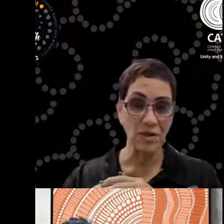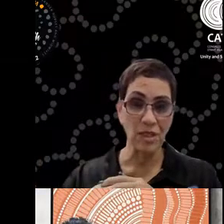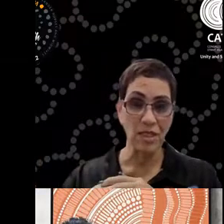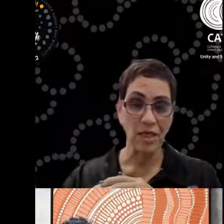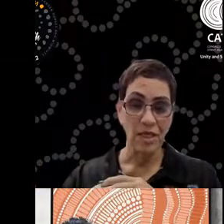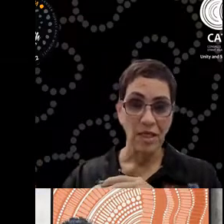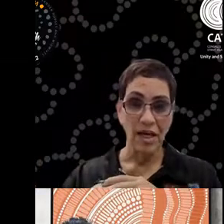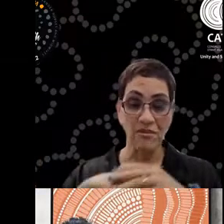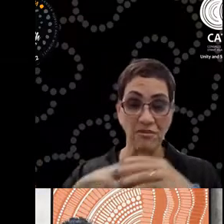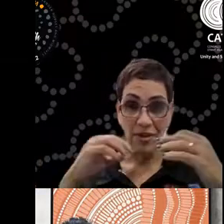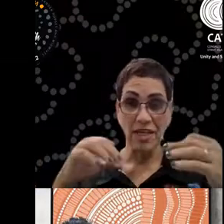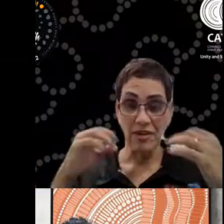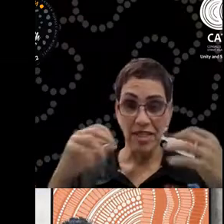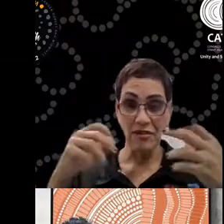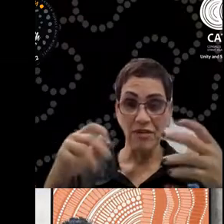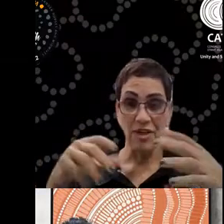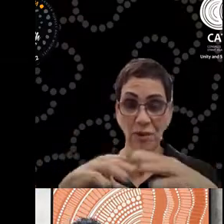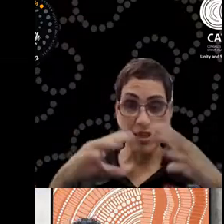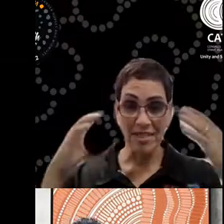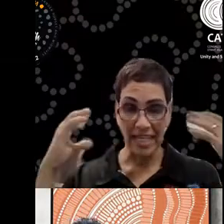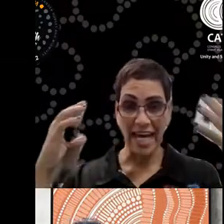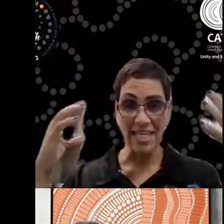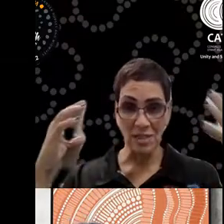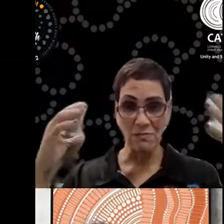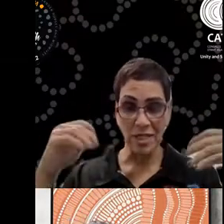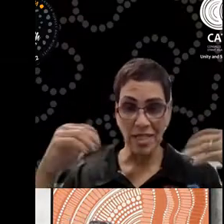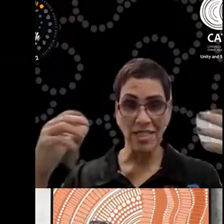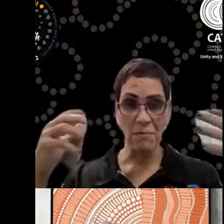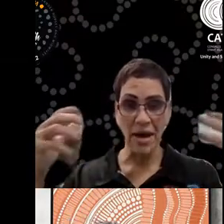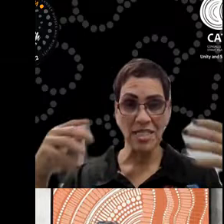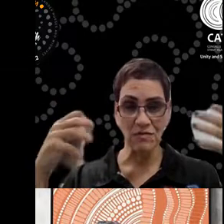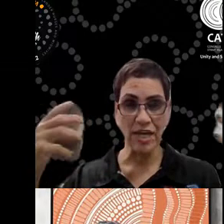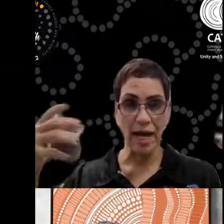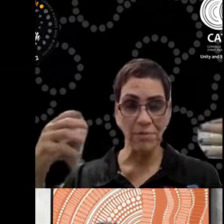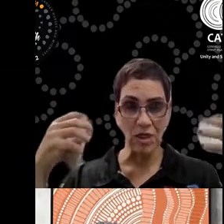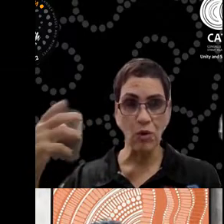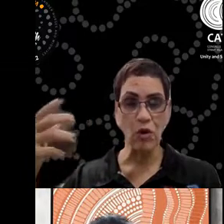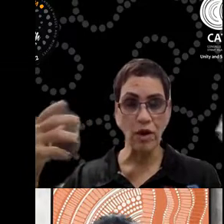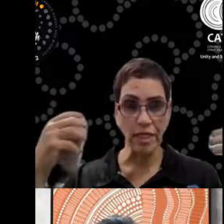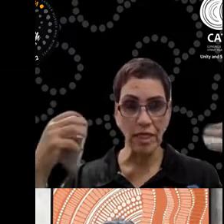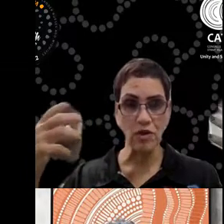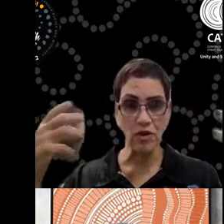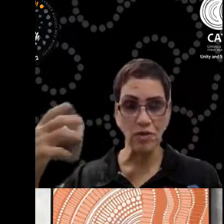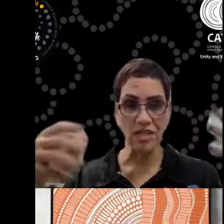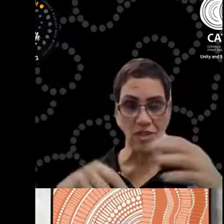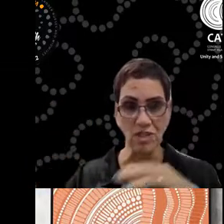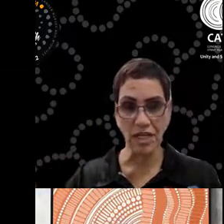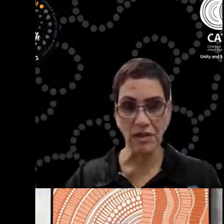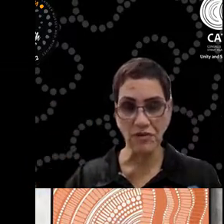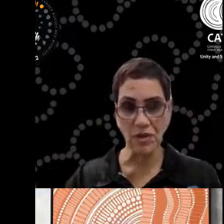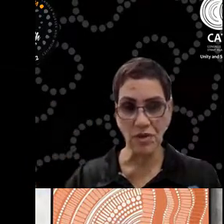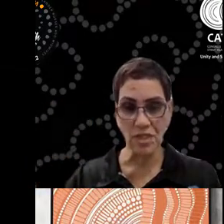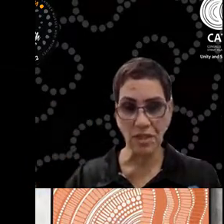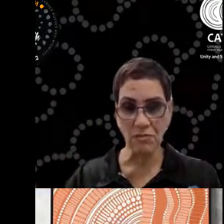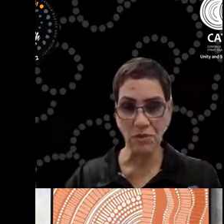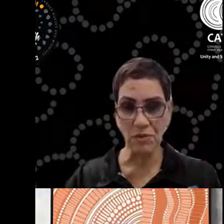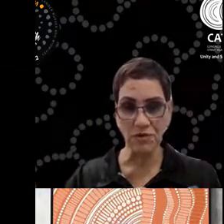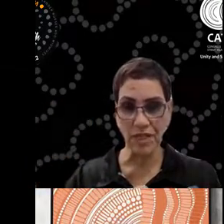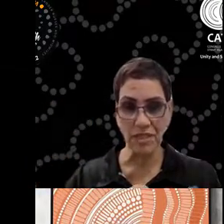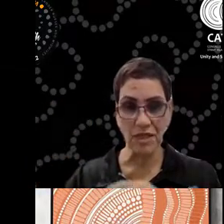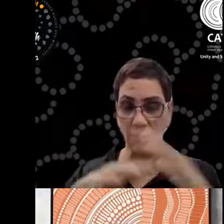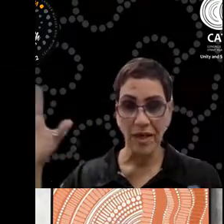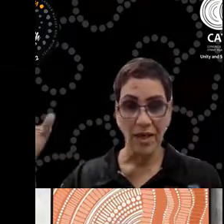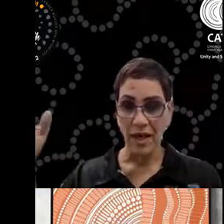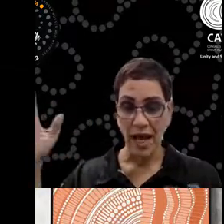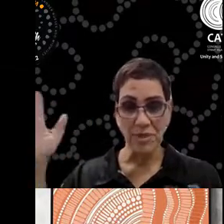number of years. So we have really identified where there's a chasm, where there's a massive gap in quality cultural safety training for nursing